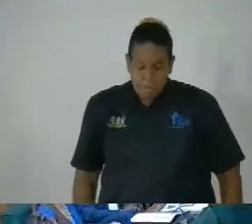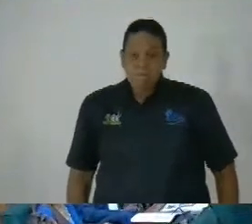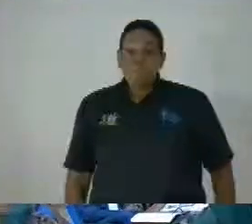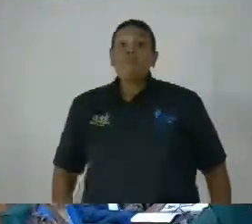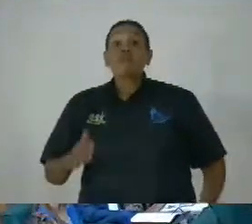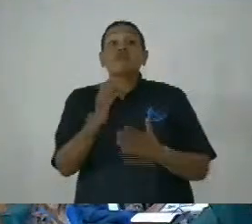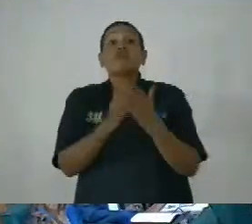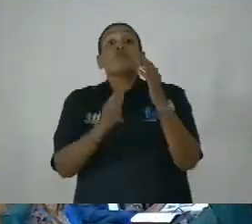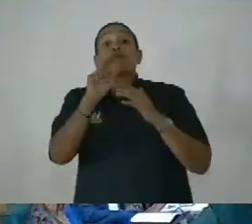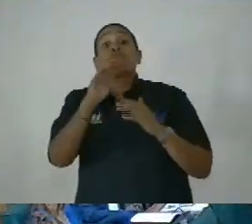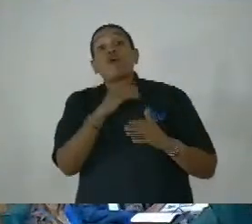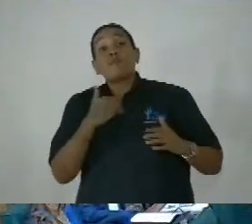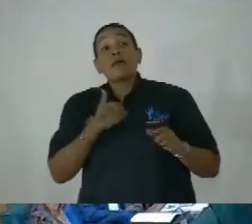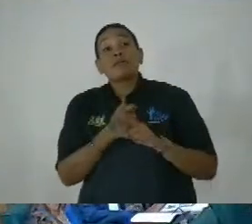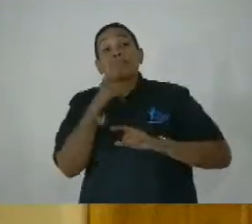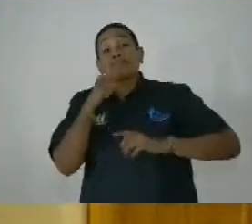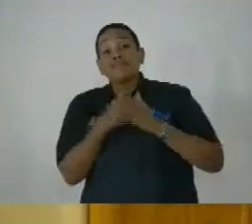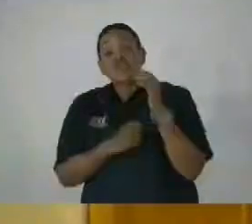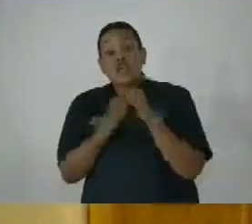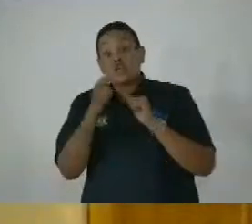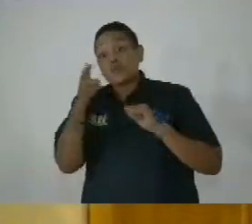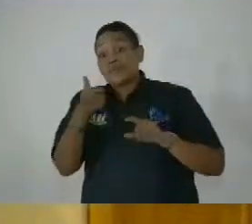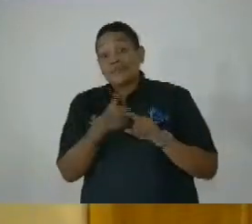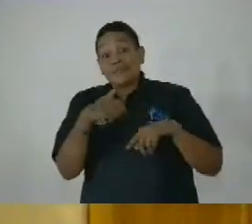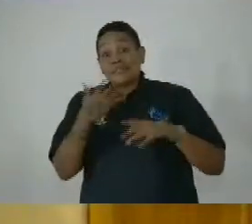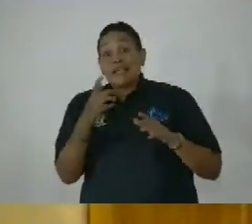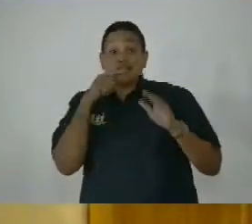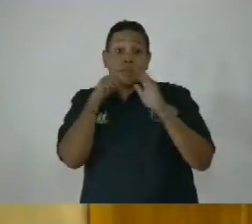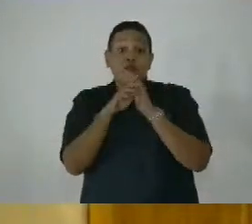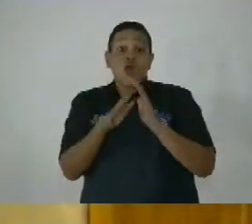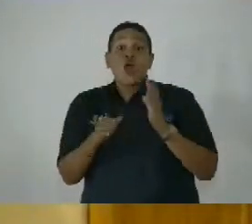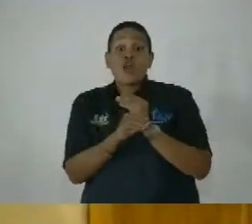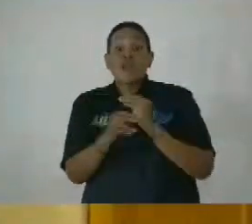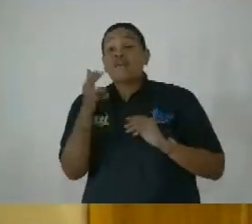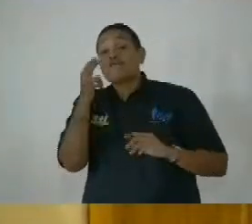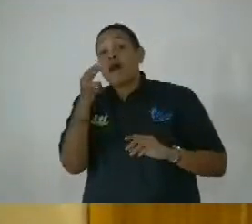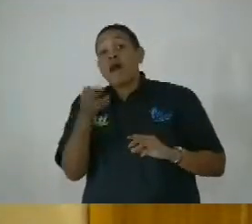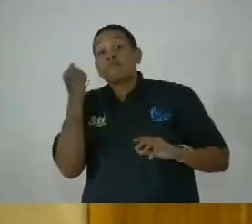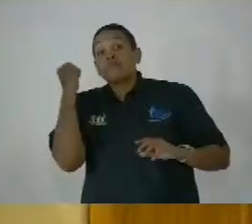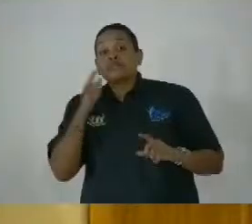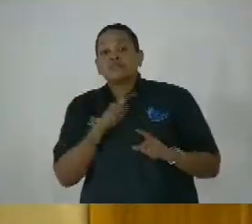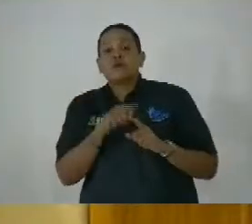Some 34 members have been charged with applicable offences, which include murder, firearm breach, and lotto